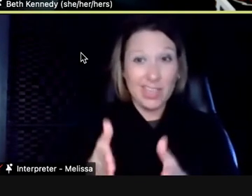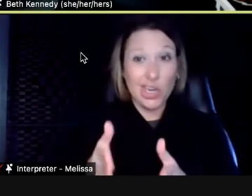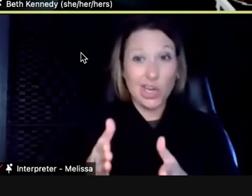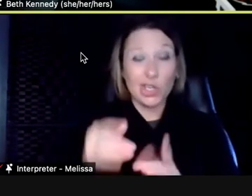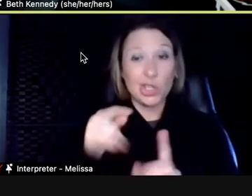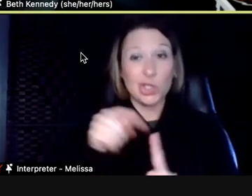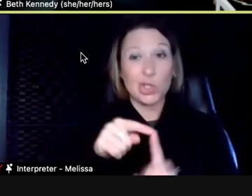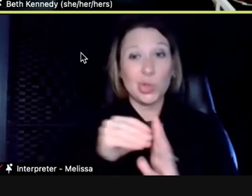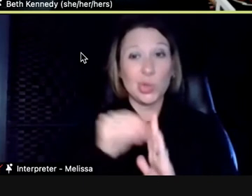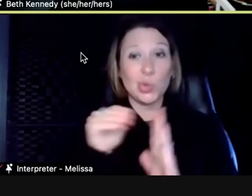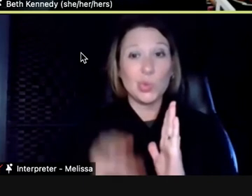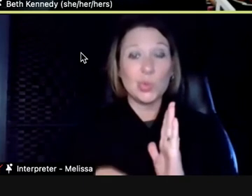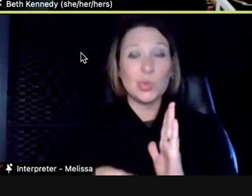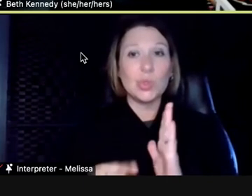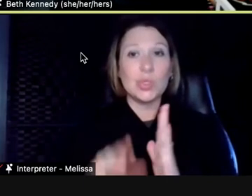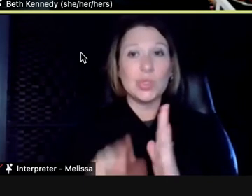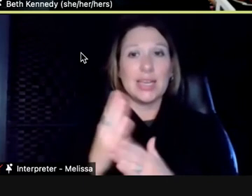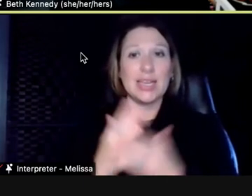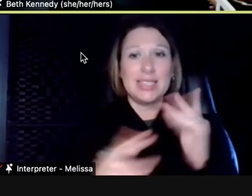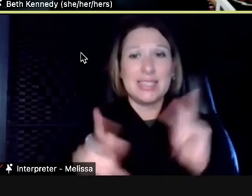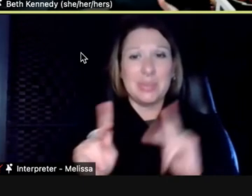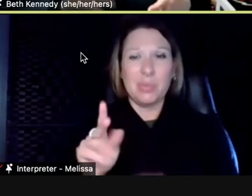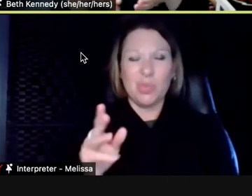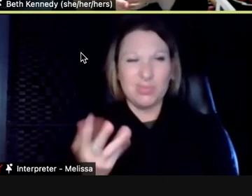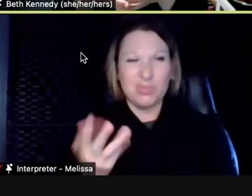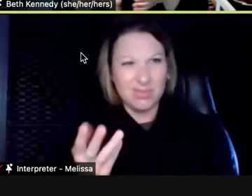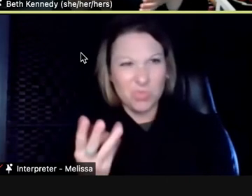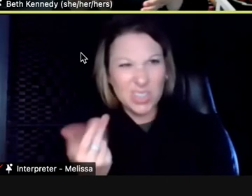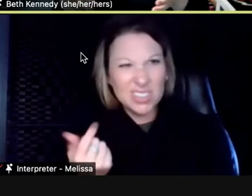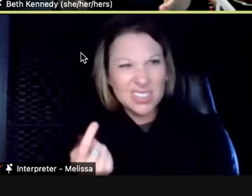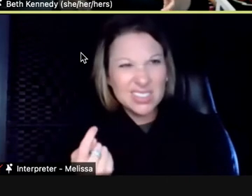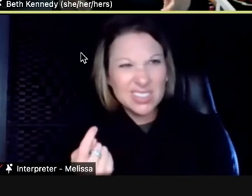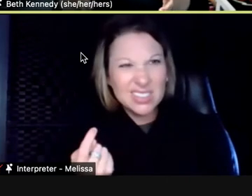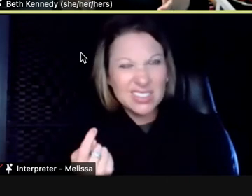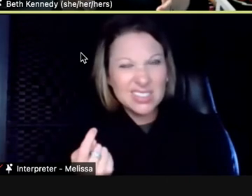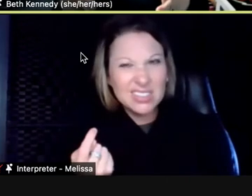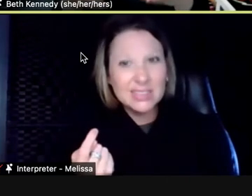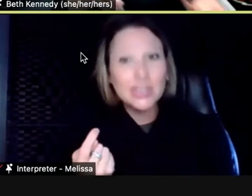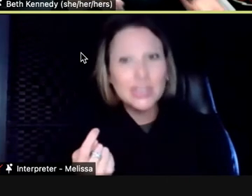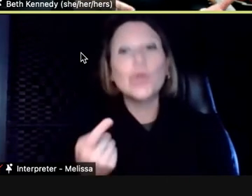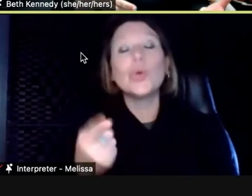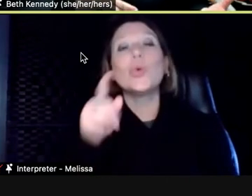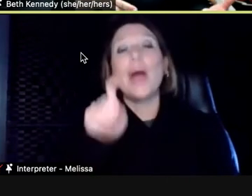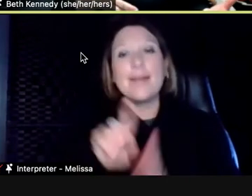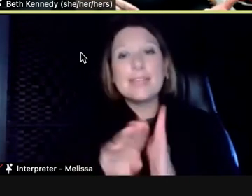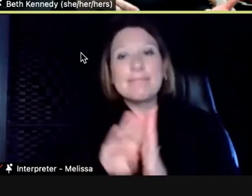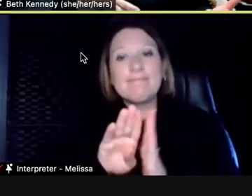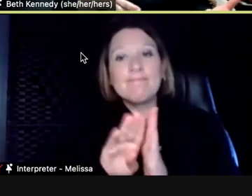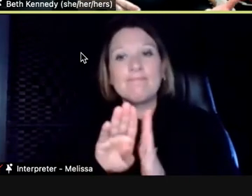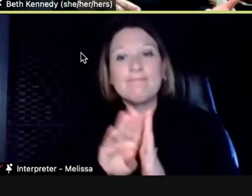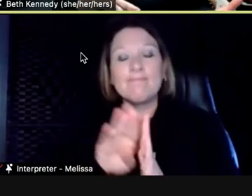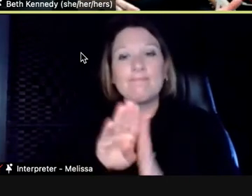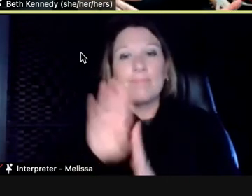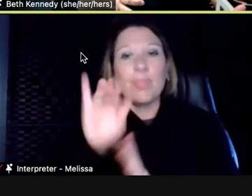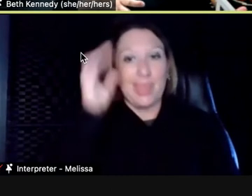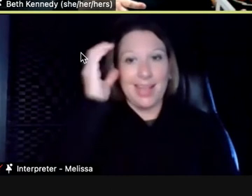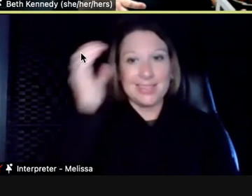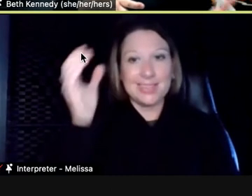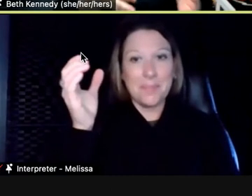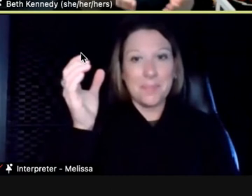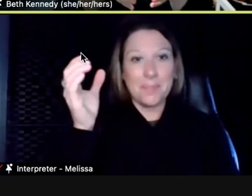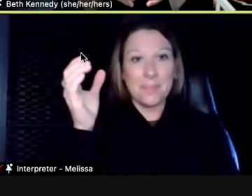probably some of the people on the team are going to be like, oh, what? And you need to build the concept. So do take this